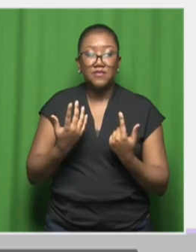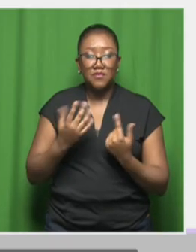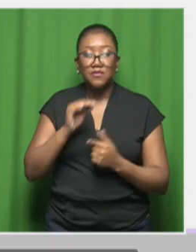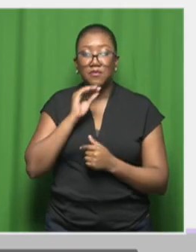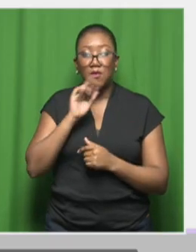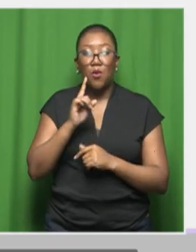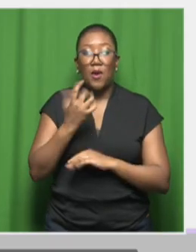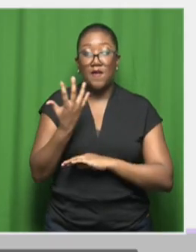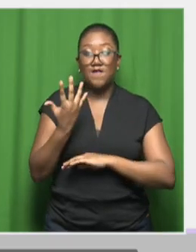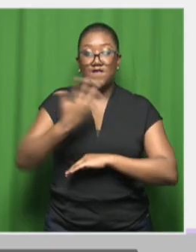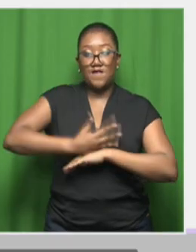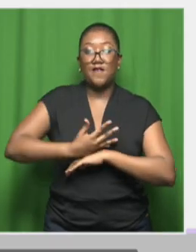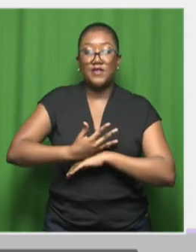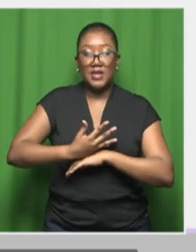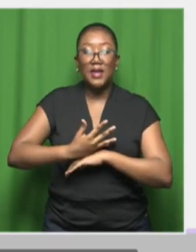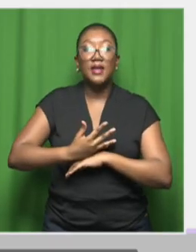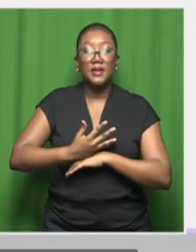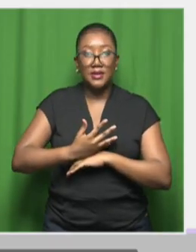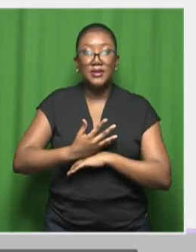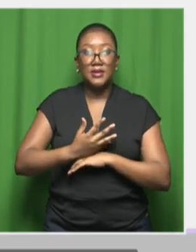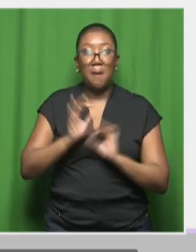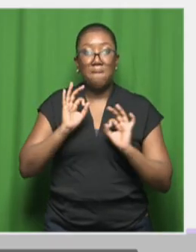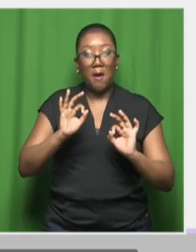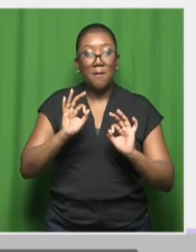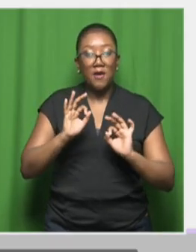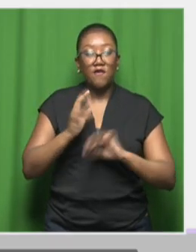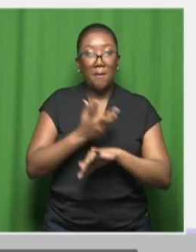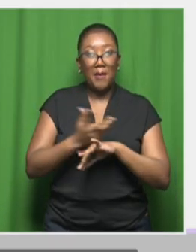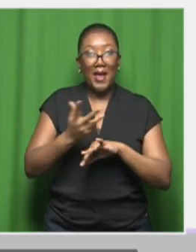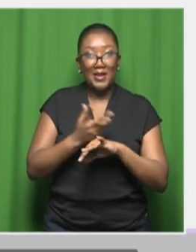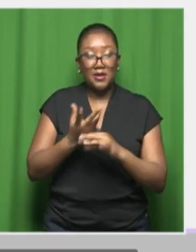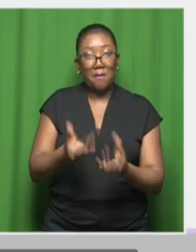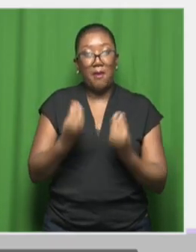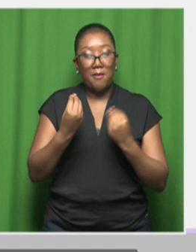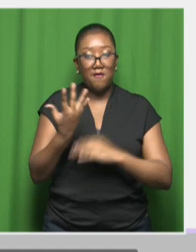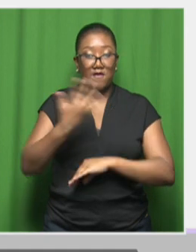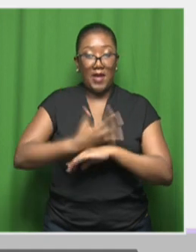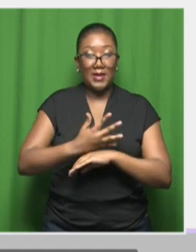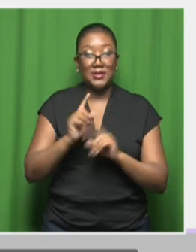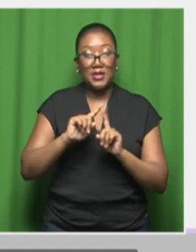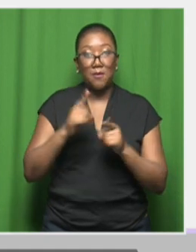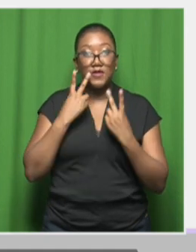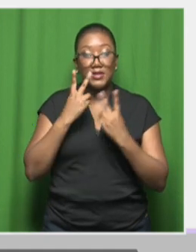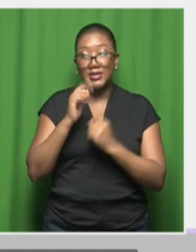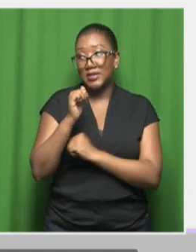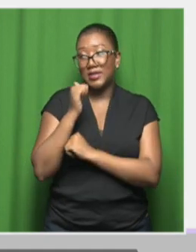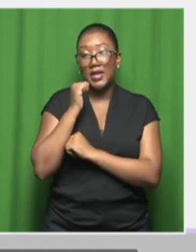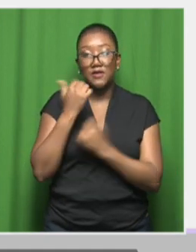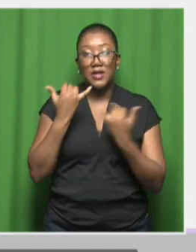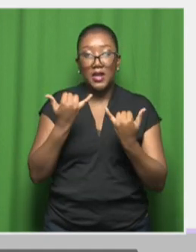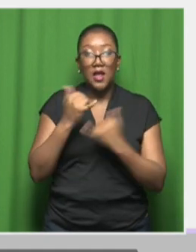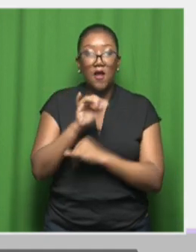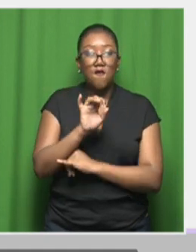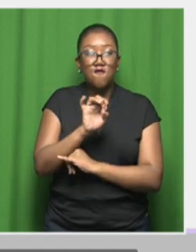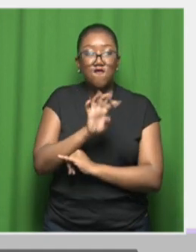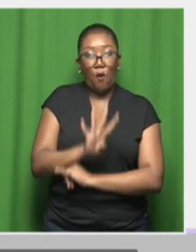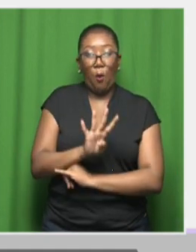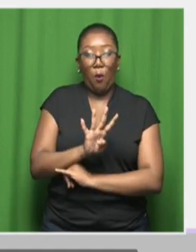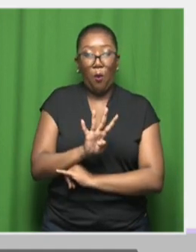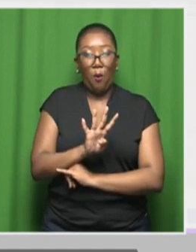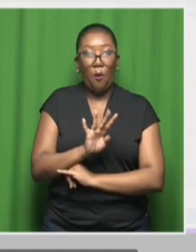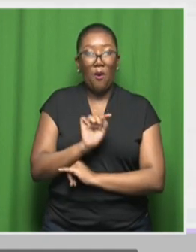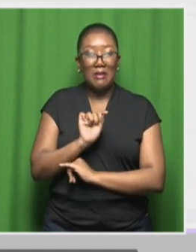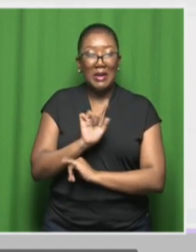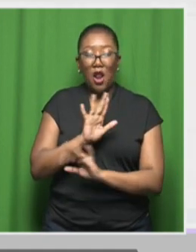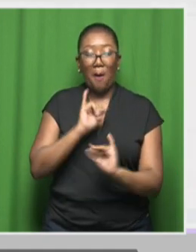cover. And at this point in time, if I just look at yesterday's numbers, we're at about 4, which is not that